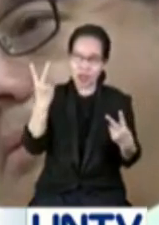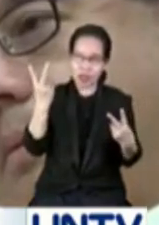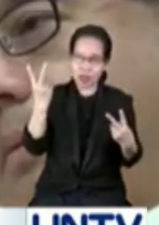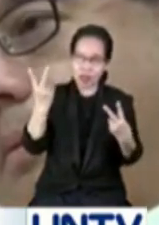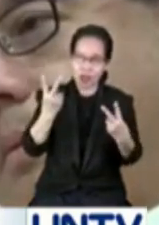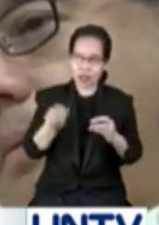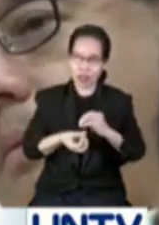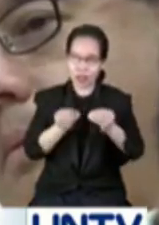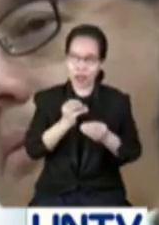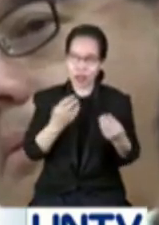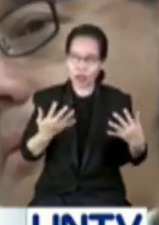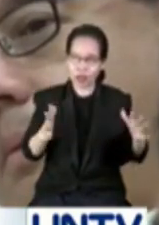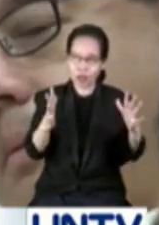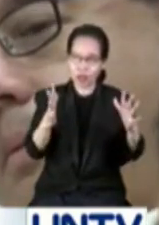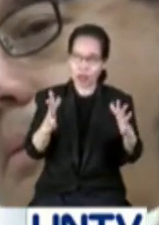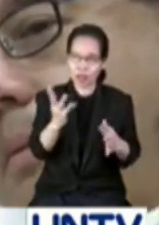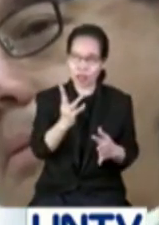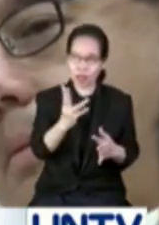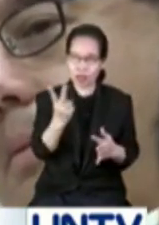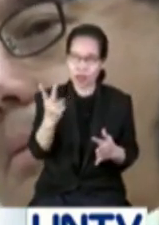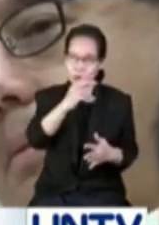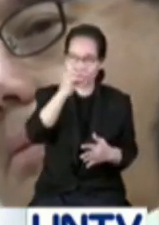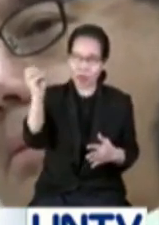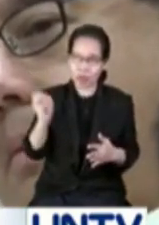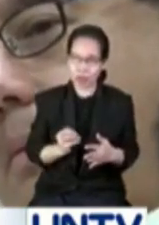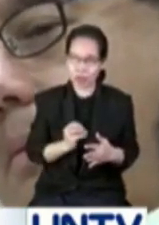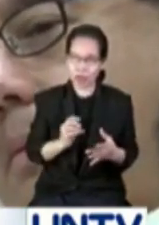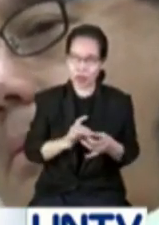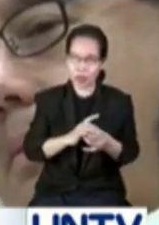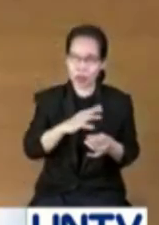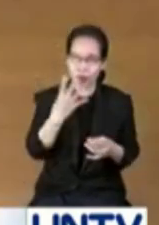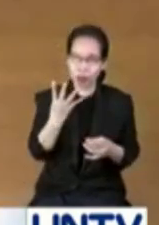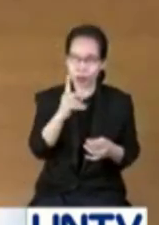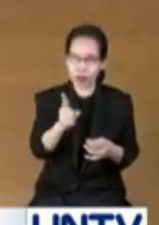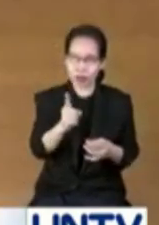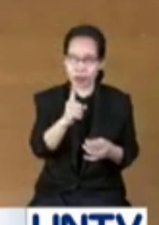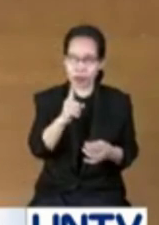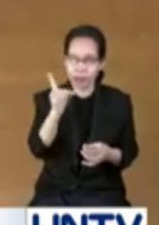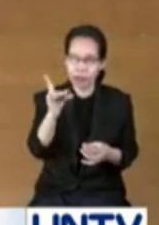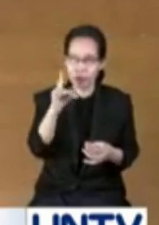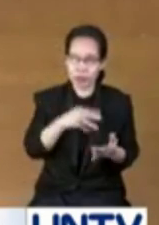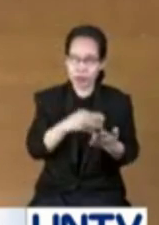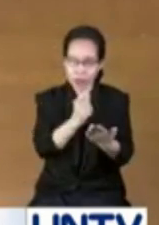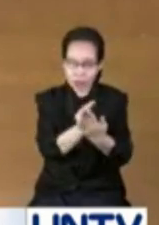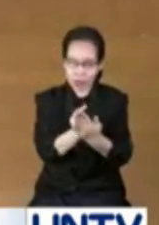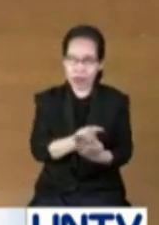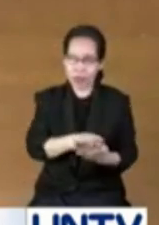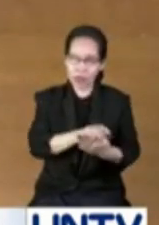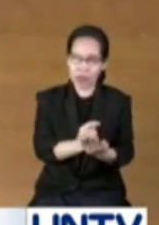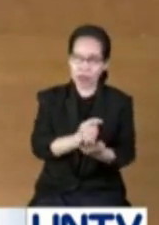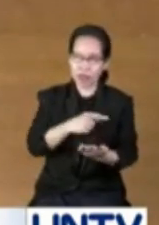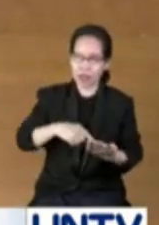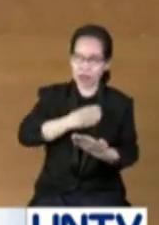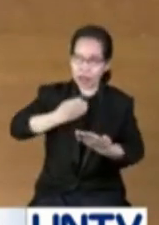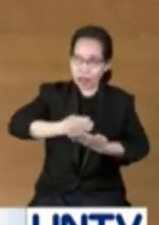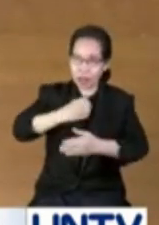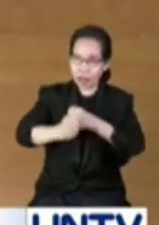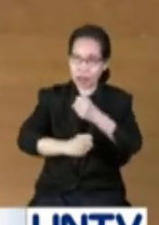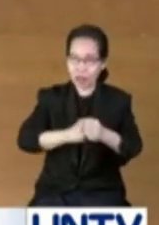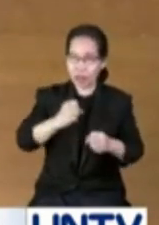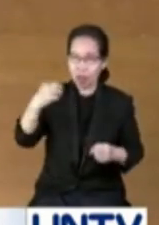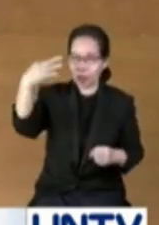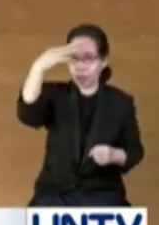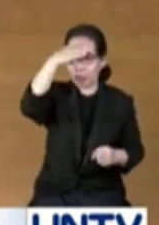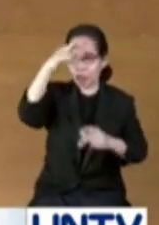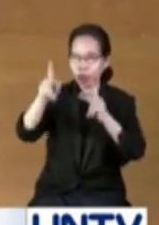already 62% of our 4.8 million target for the entire year. Mga kababayan, ang